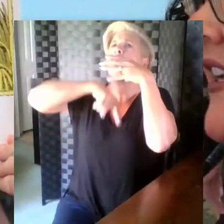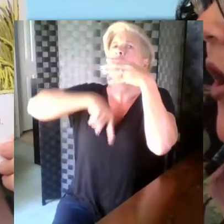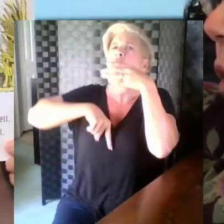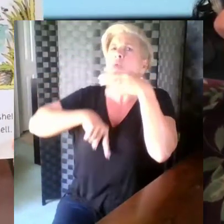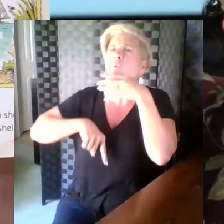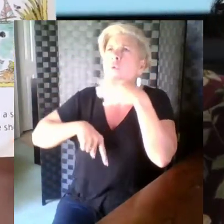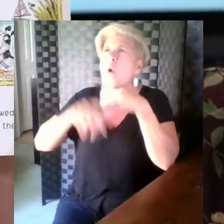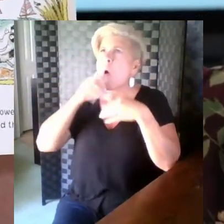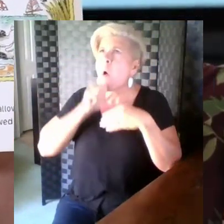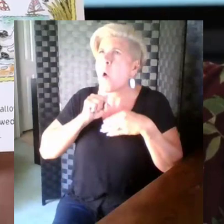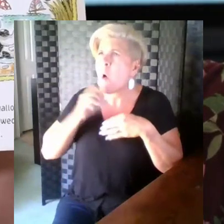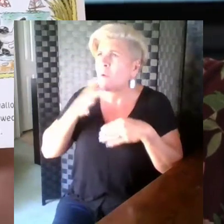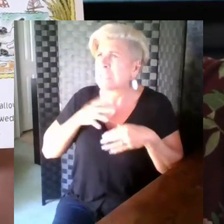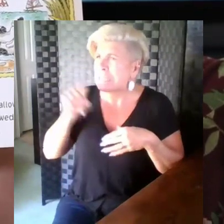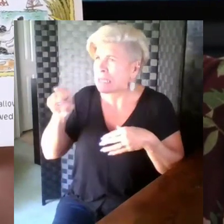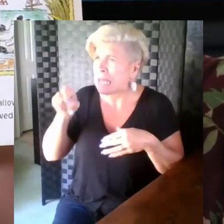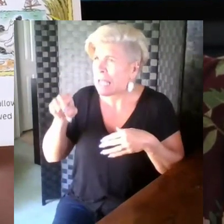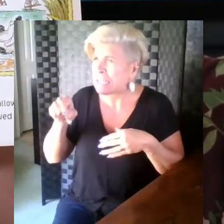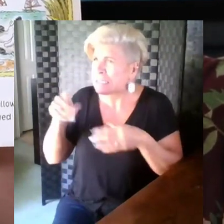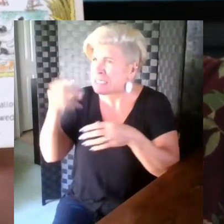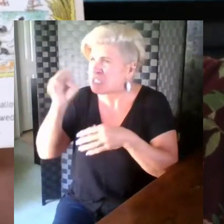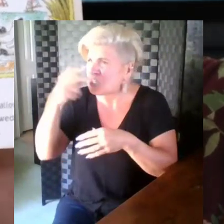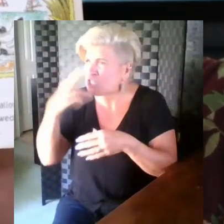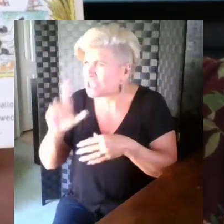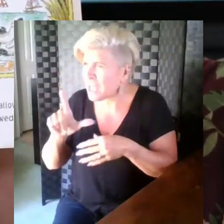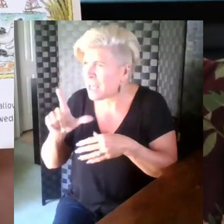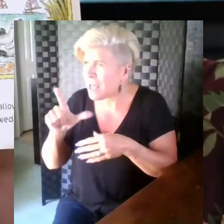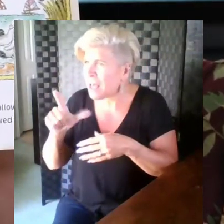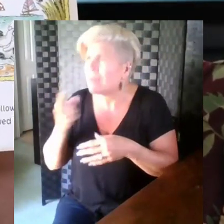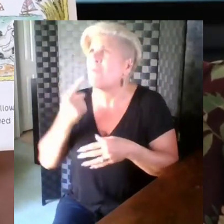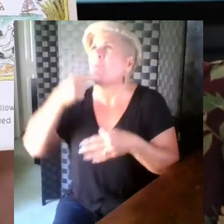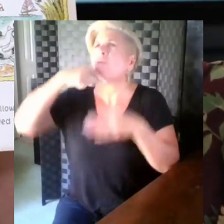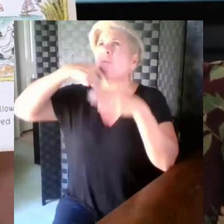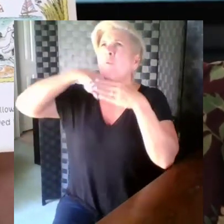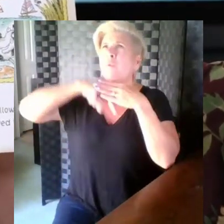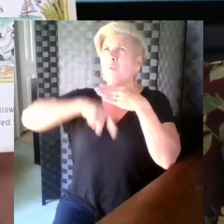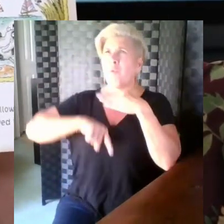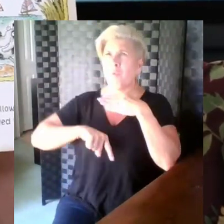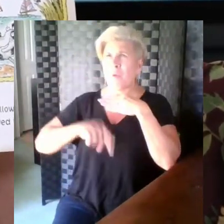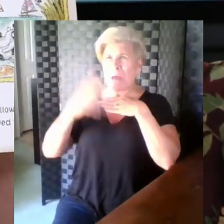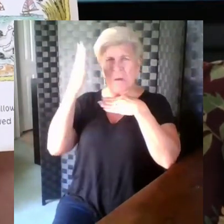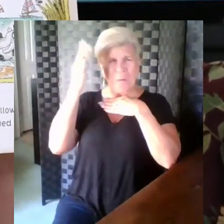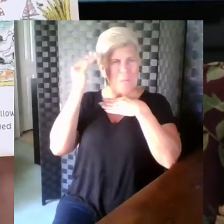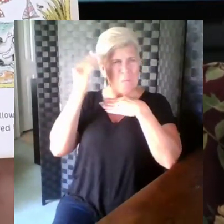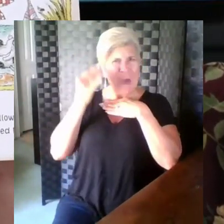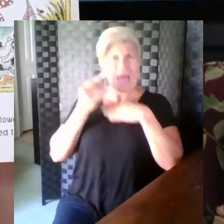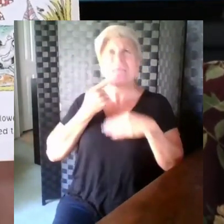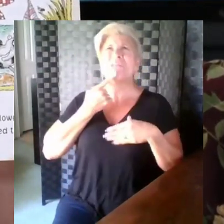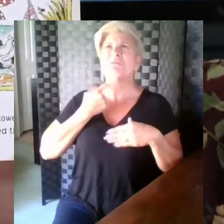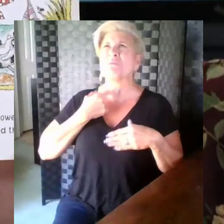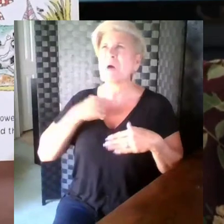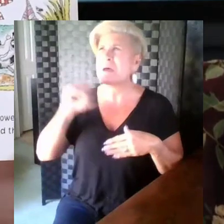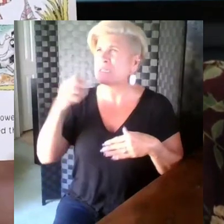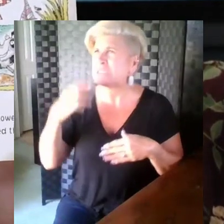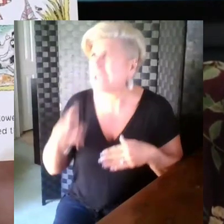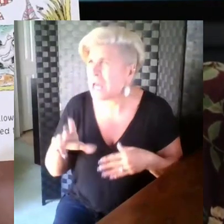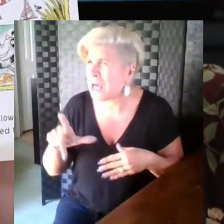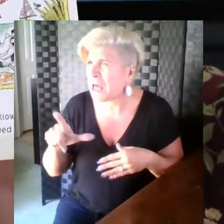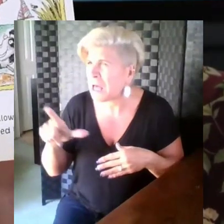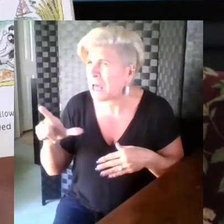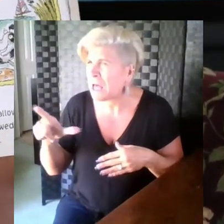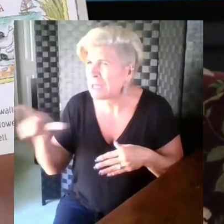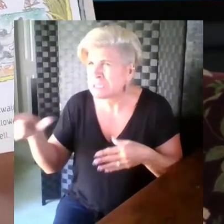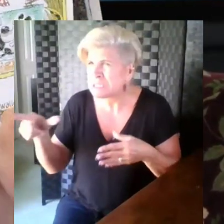There was an old lady who swallowed a shell. I don't know why she swallowed the shell. She didn't